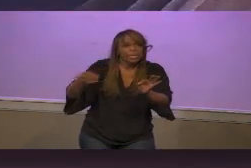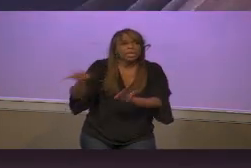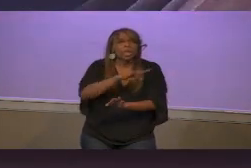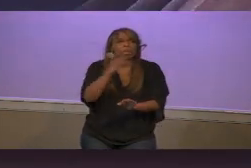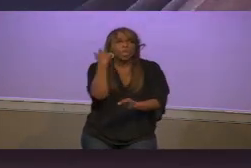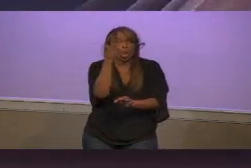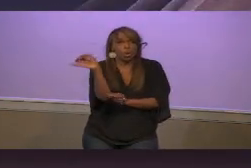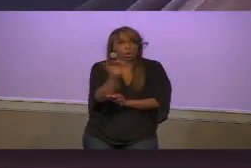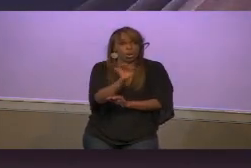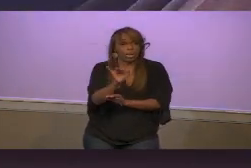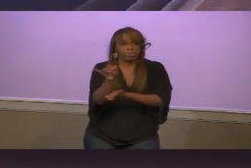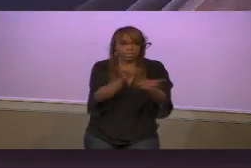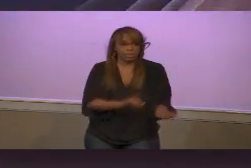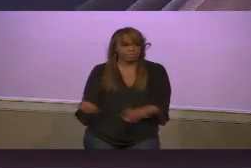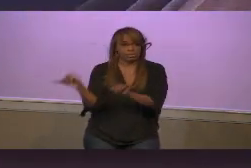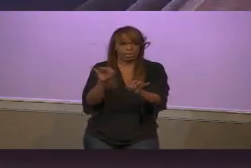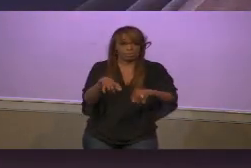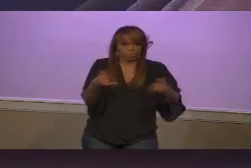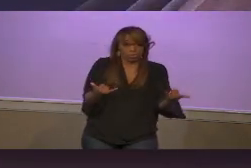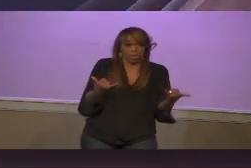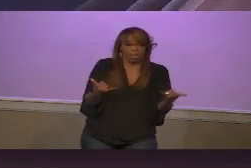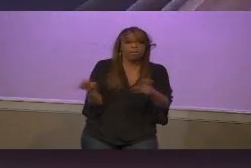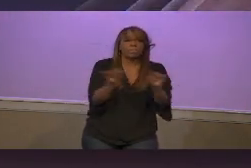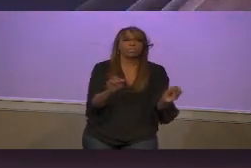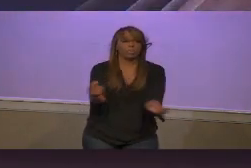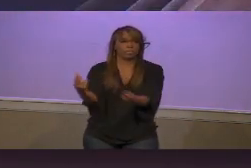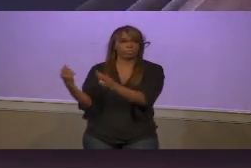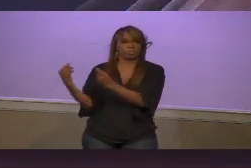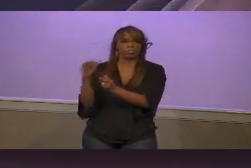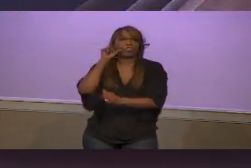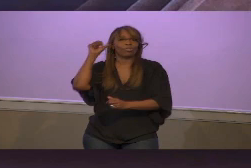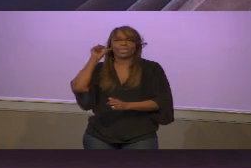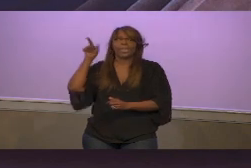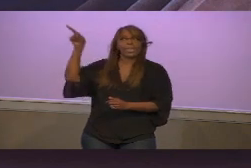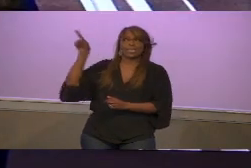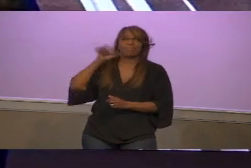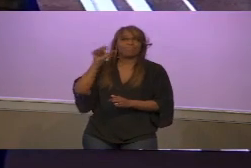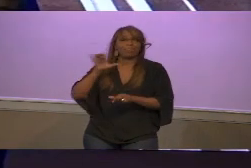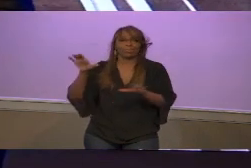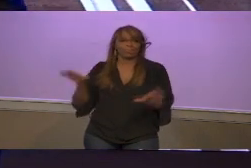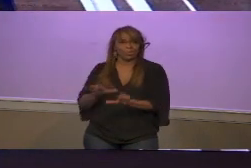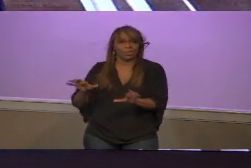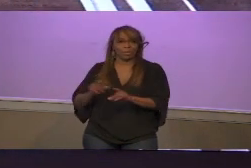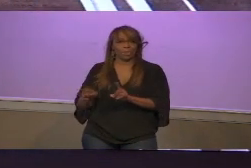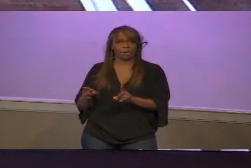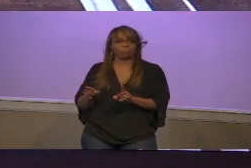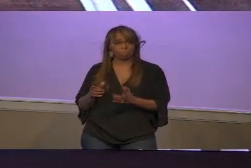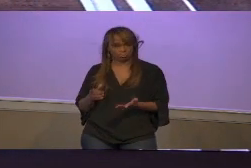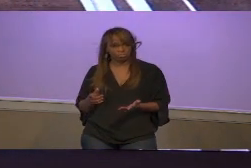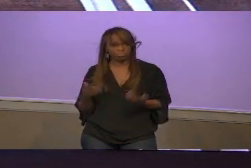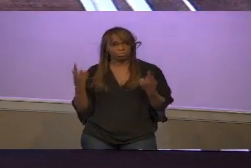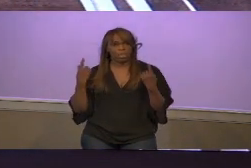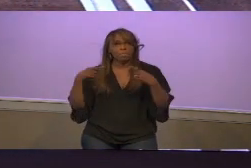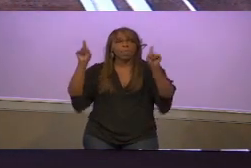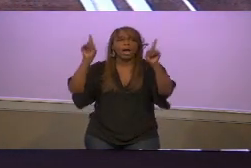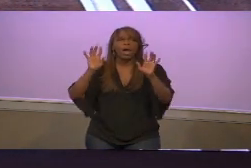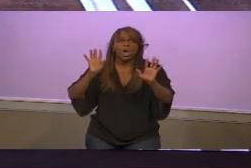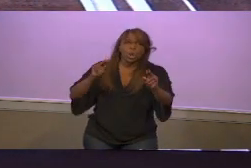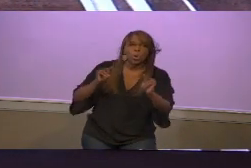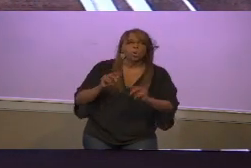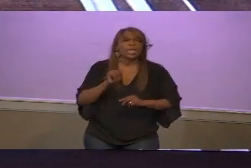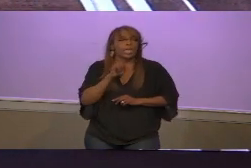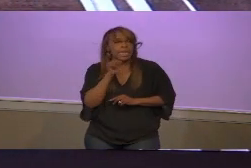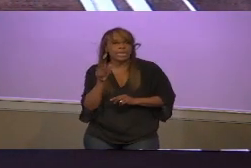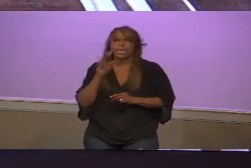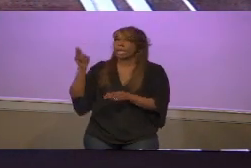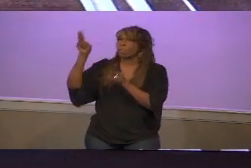what we look at today. He didn't have to do it, but he did. Oh no, he didn't have to